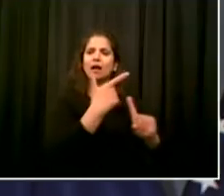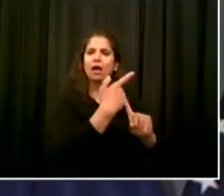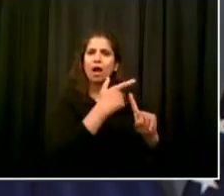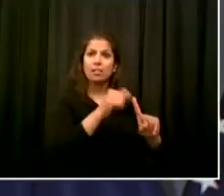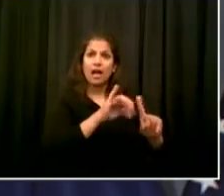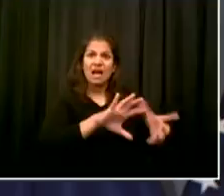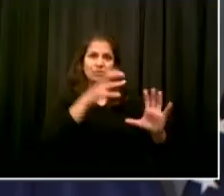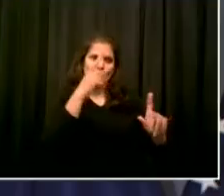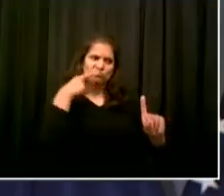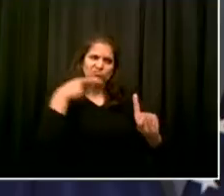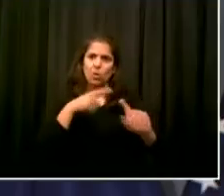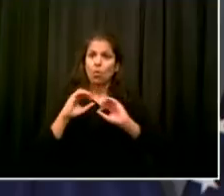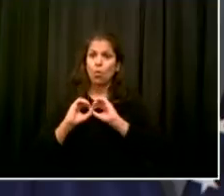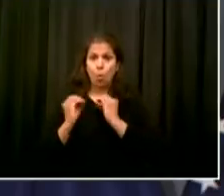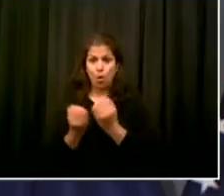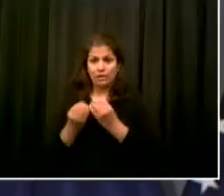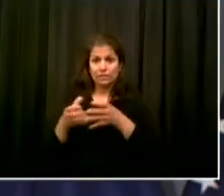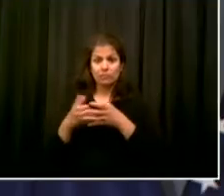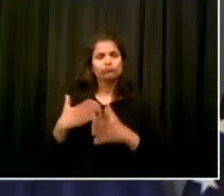permanent.